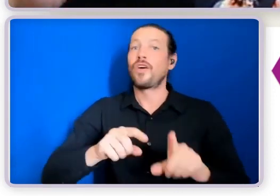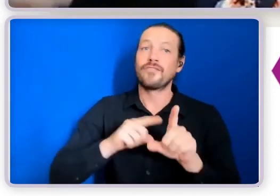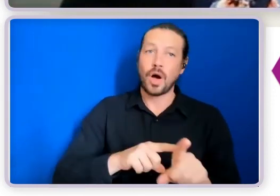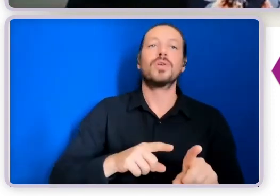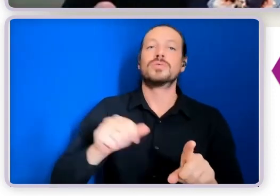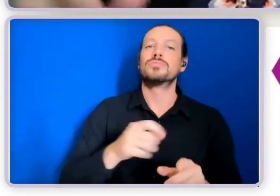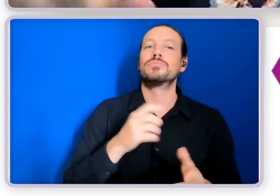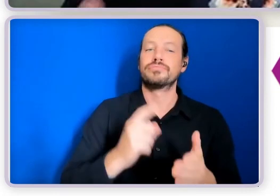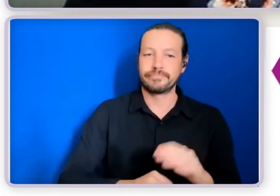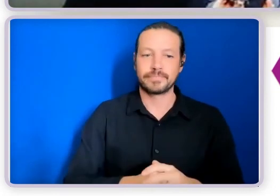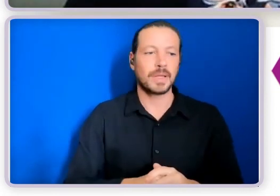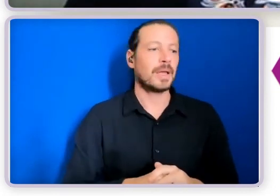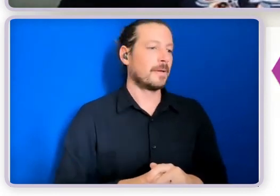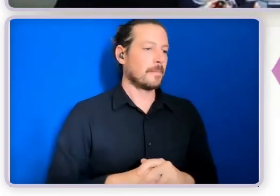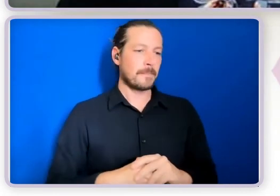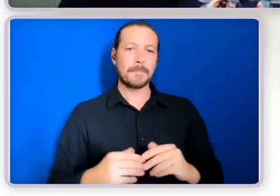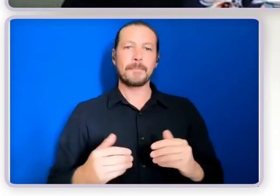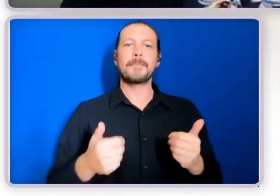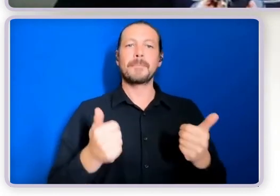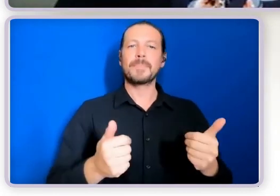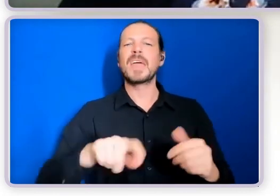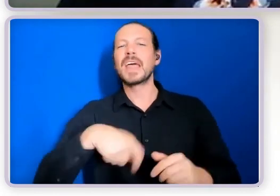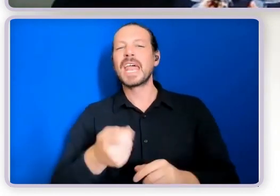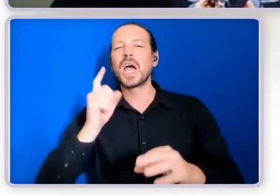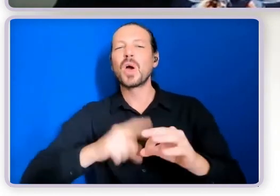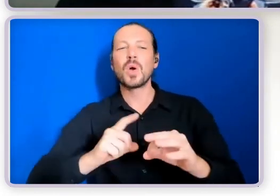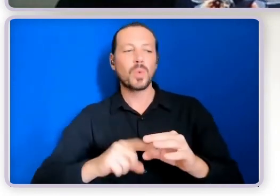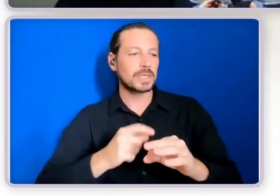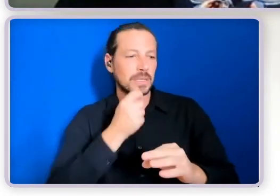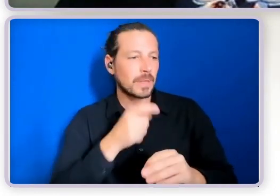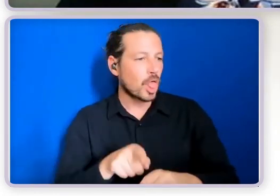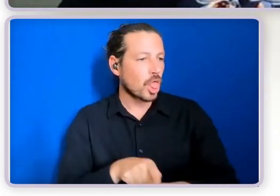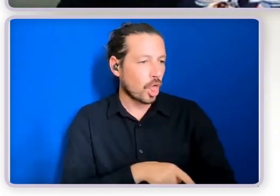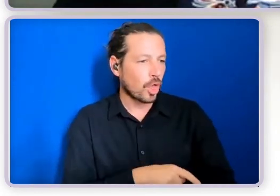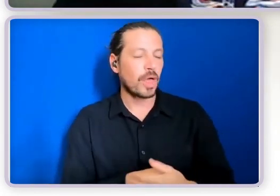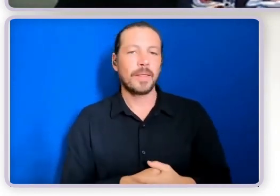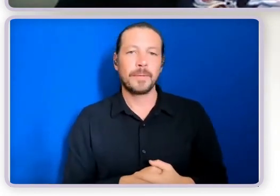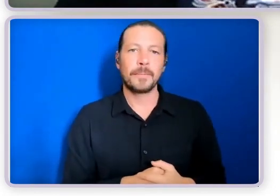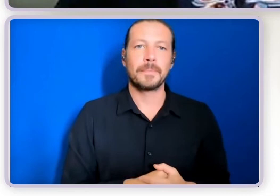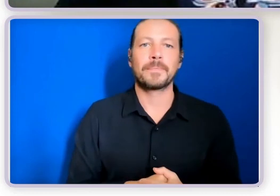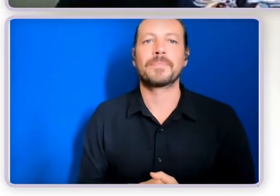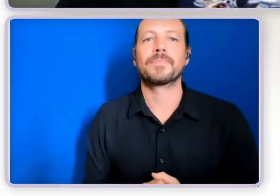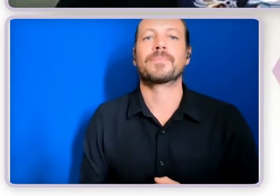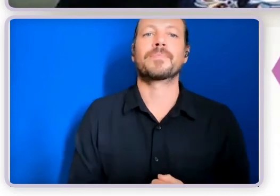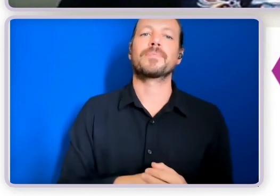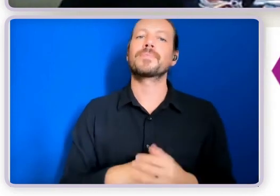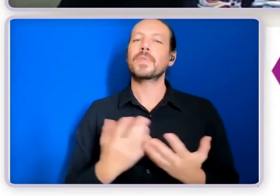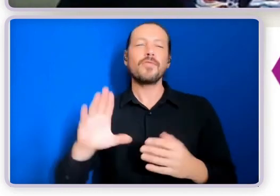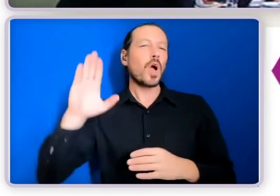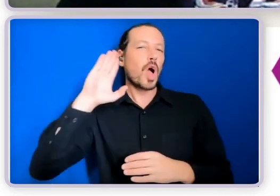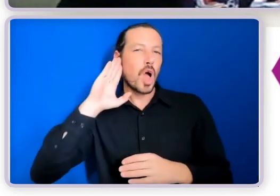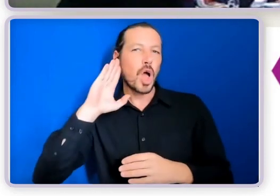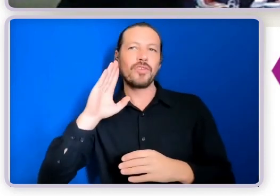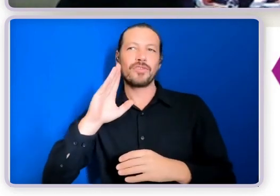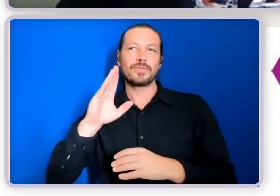different screen in case they don't come up on the screen in front of you. We have heard from our members that the NDIS spends a lot of money